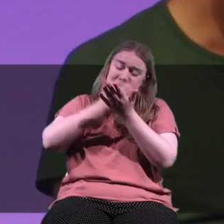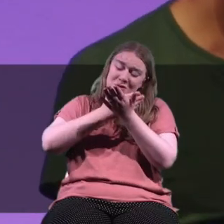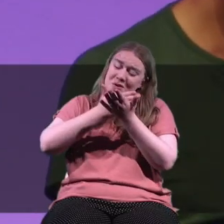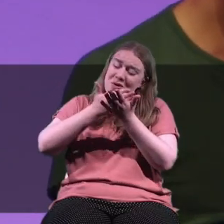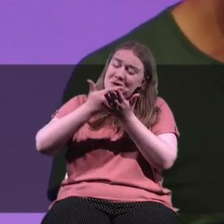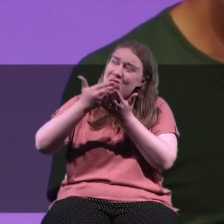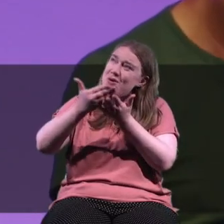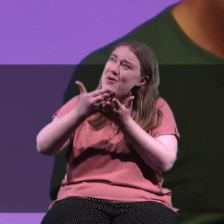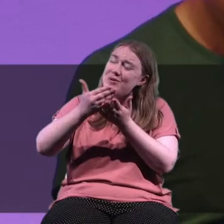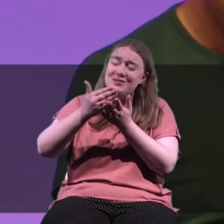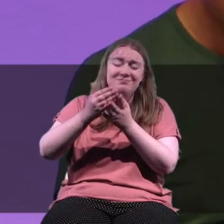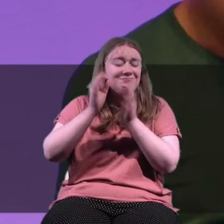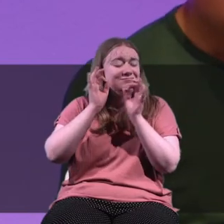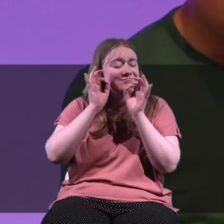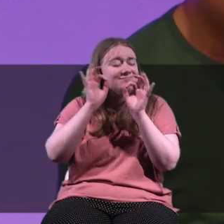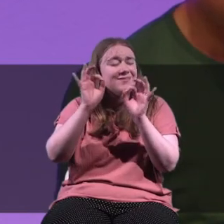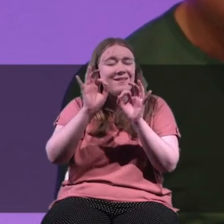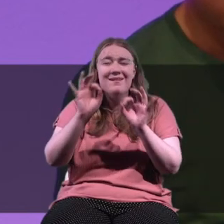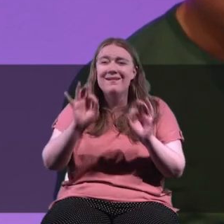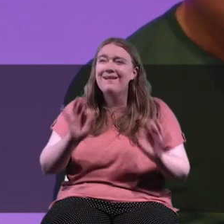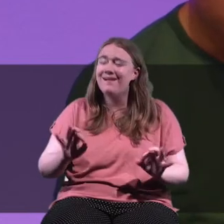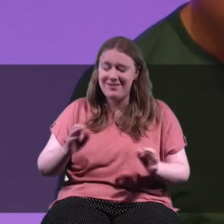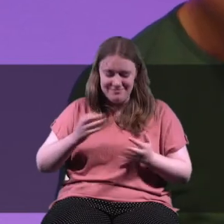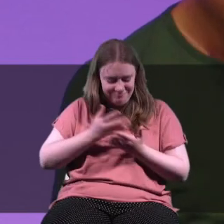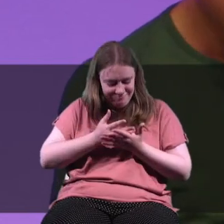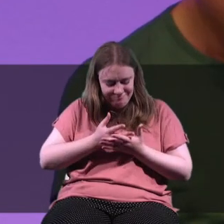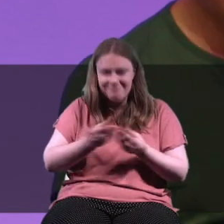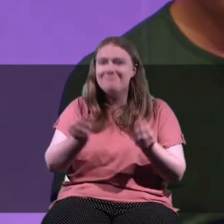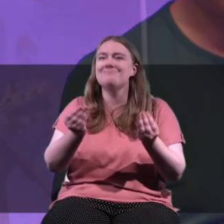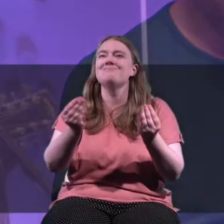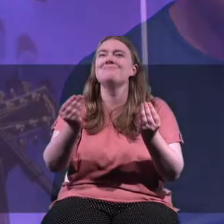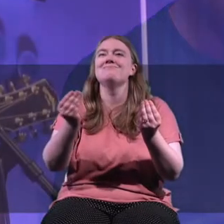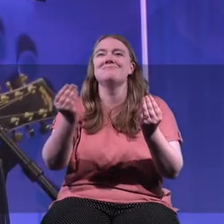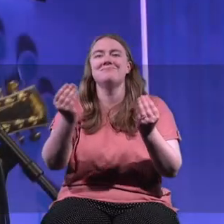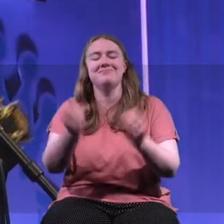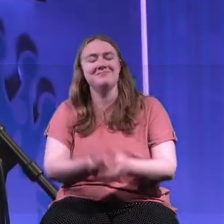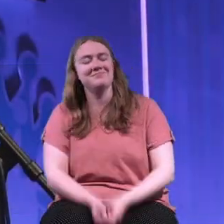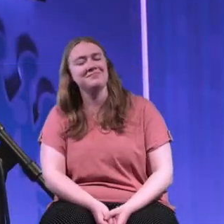them whiter than the snow.